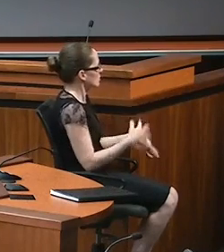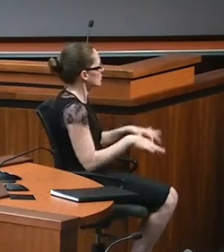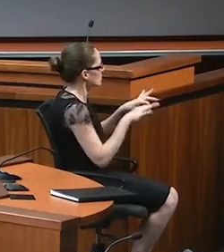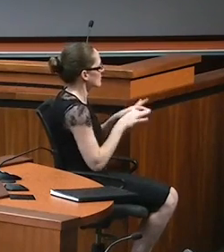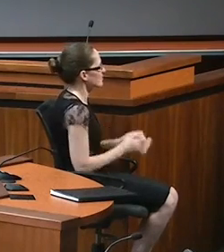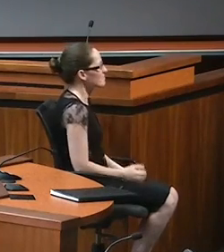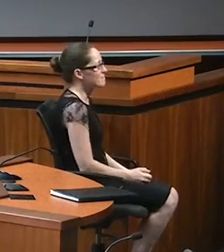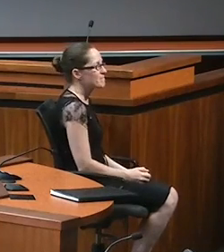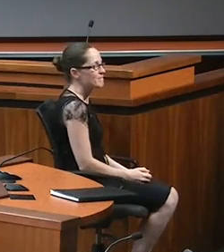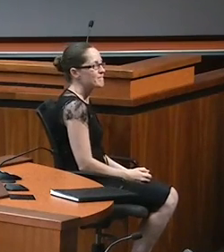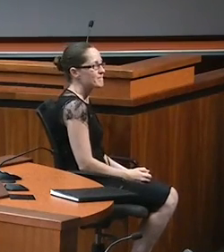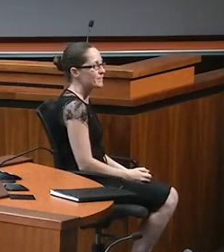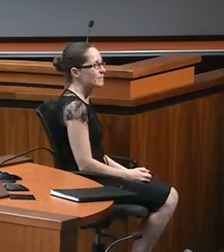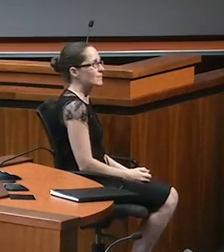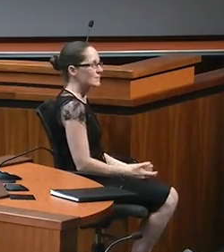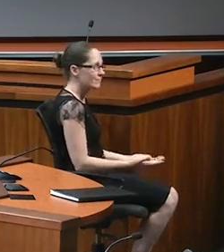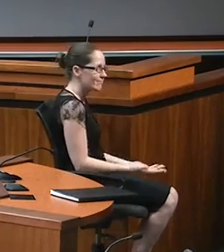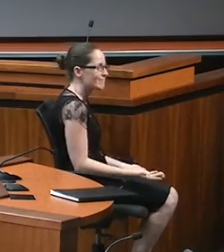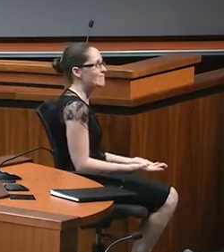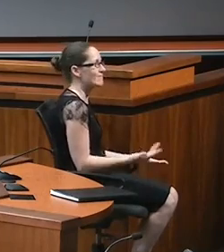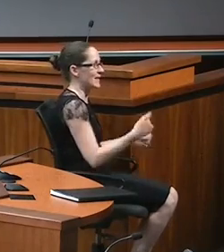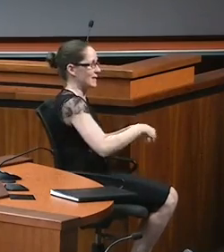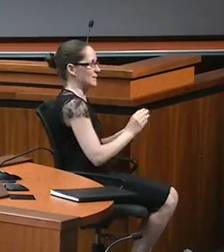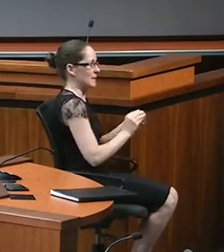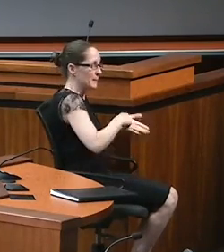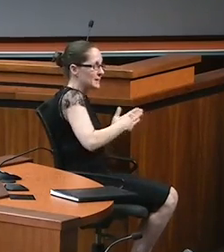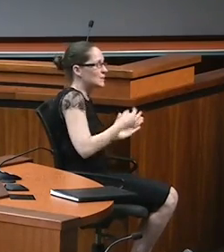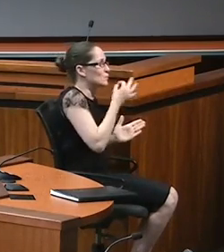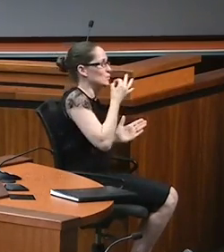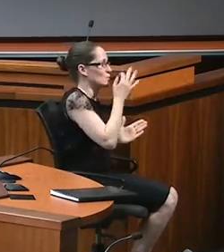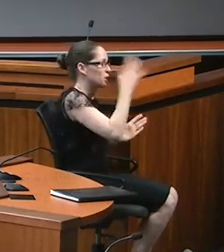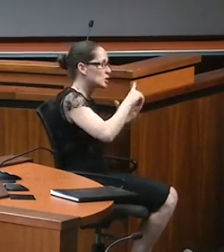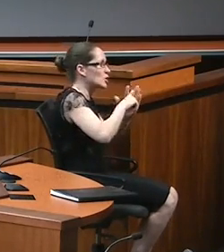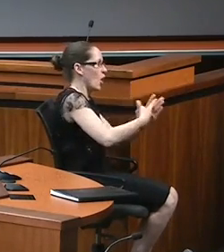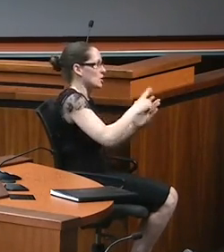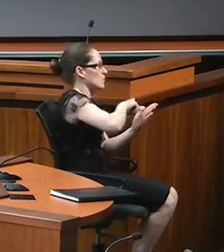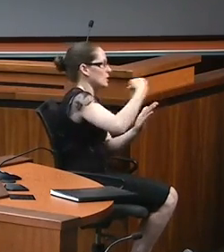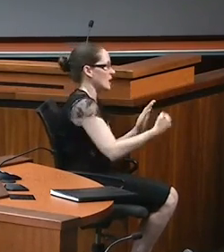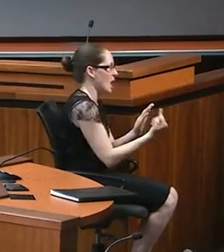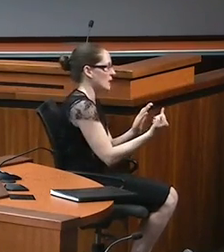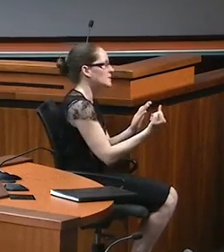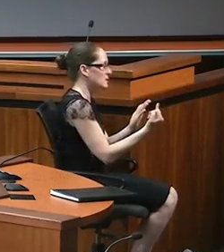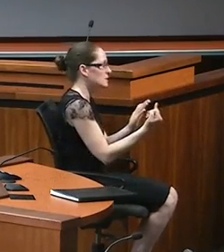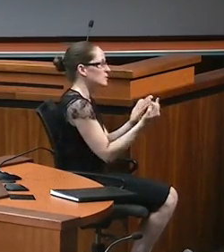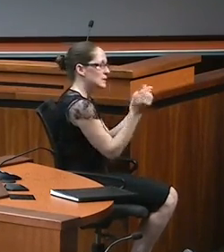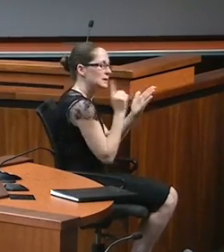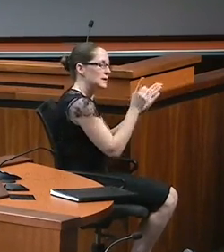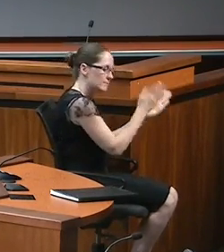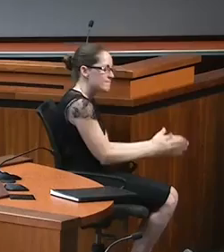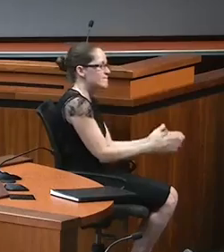So we're about to embark on a long-term planning effort for the Ellicott City area as well as the watershed